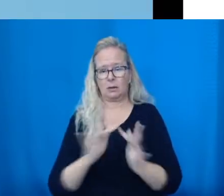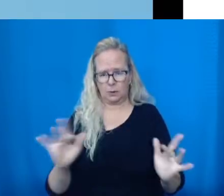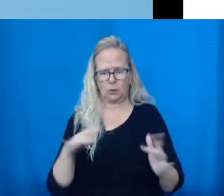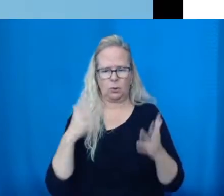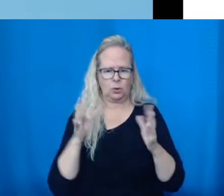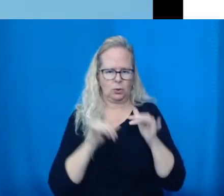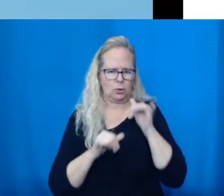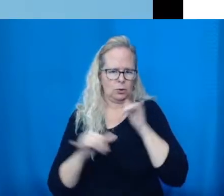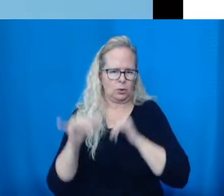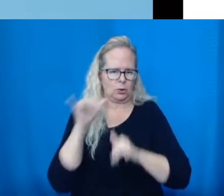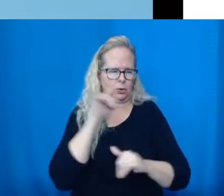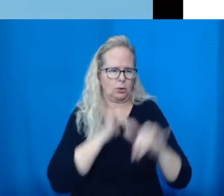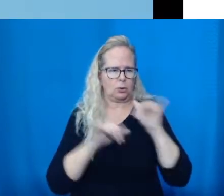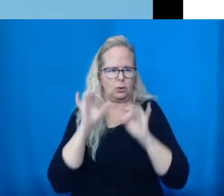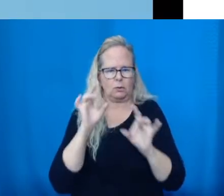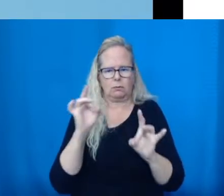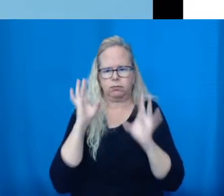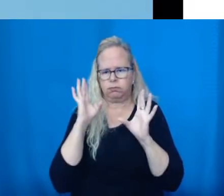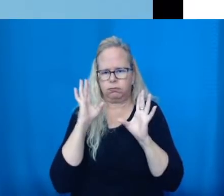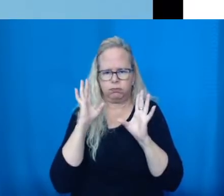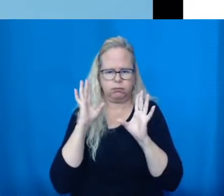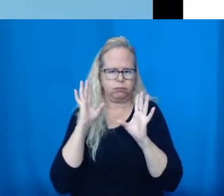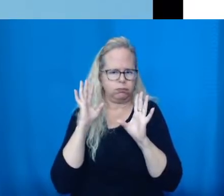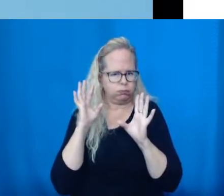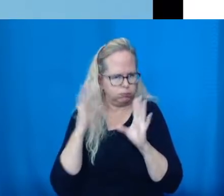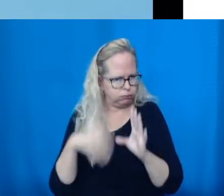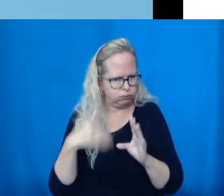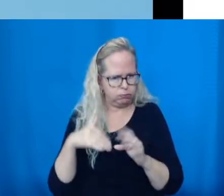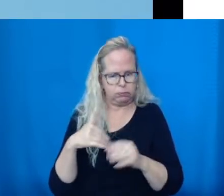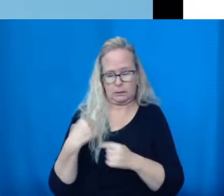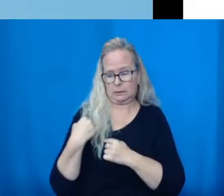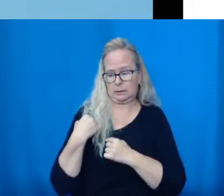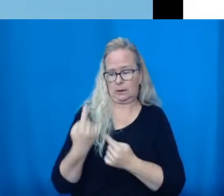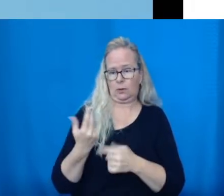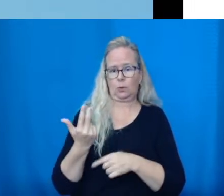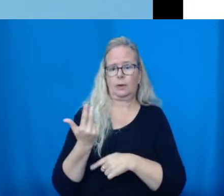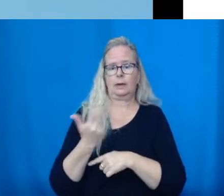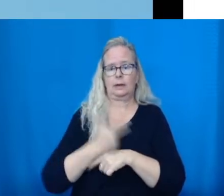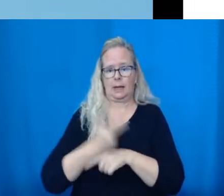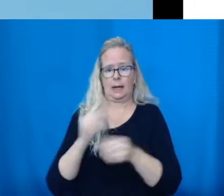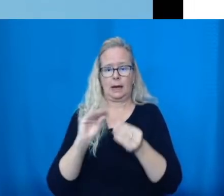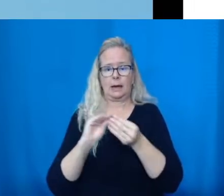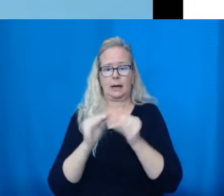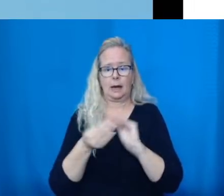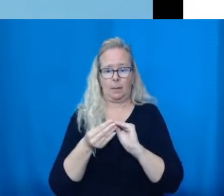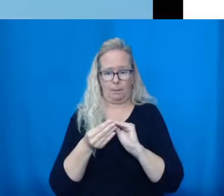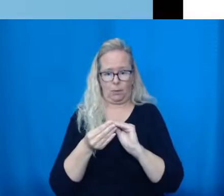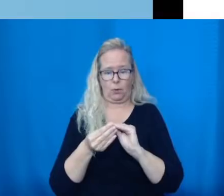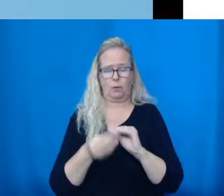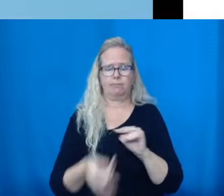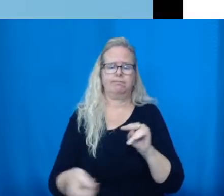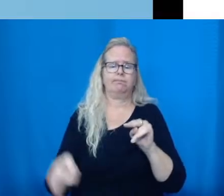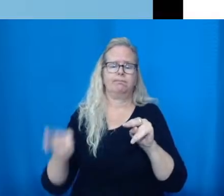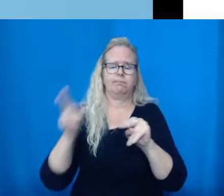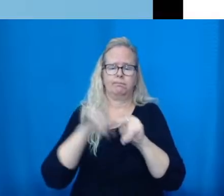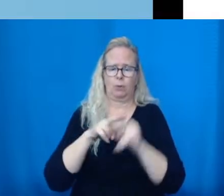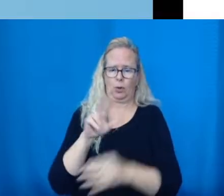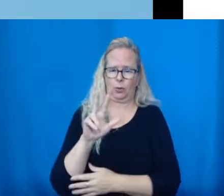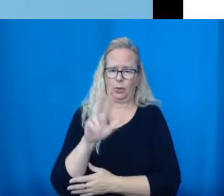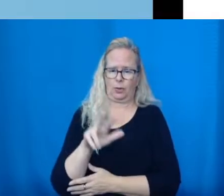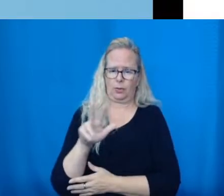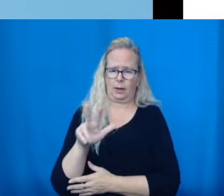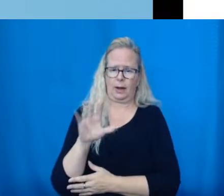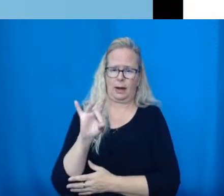been 33 to 800 on Monday, up 31 to 831, and then up a paltry 1